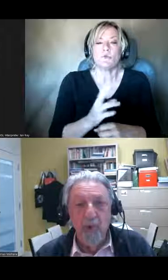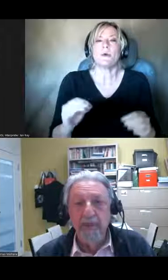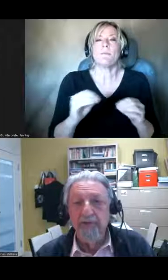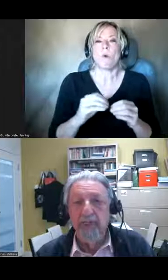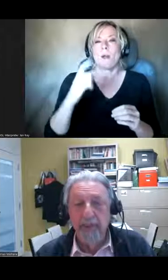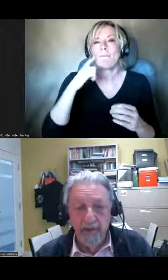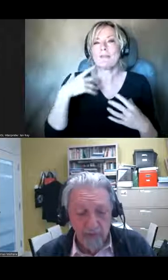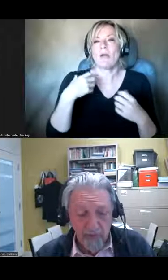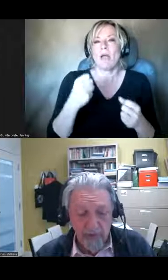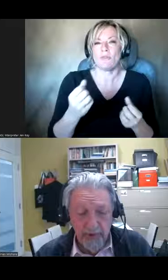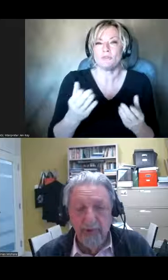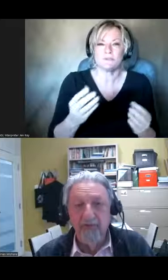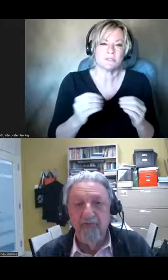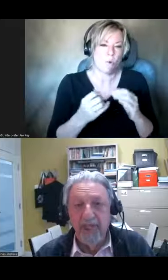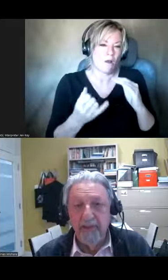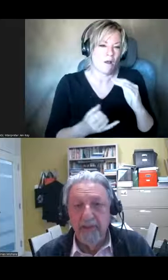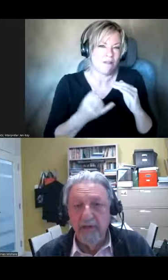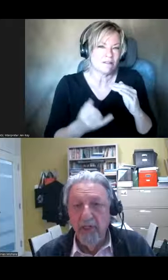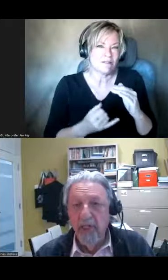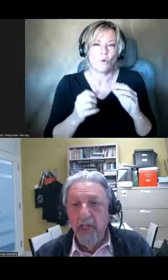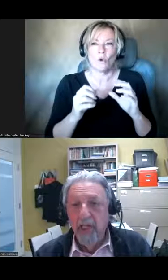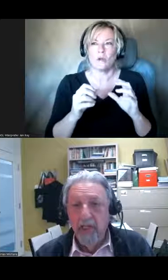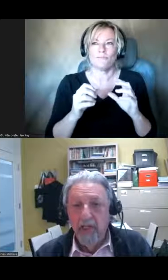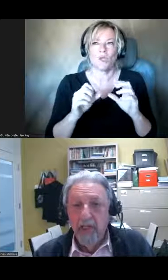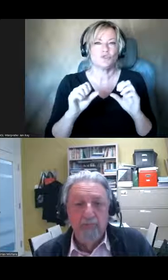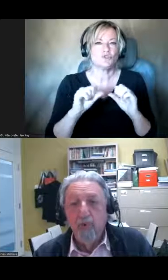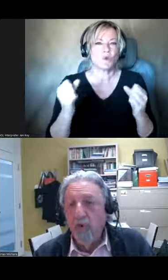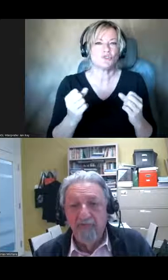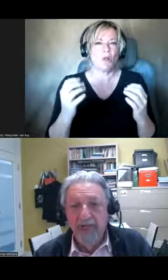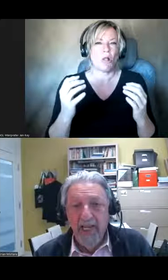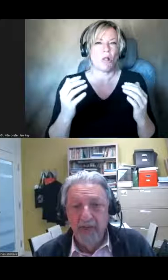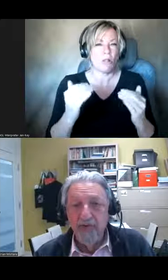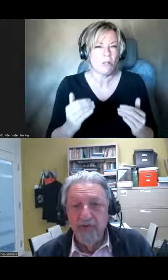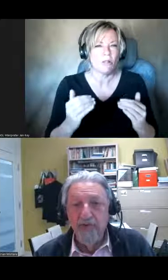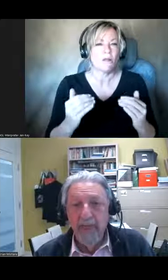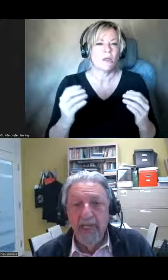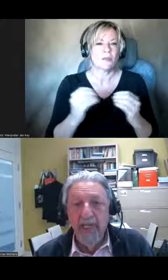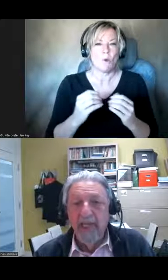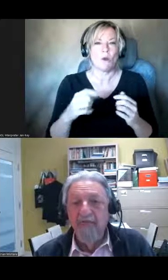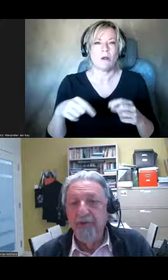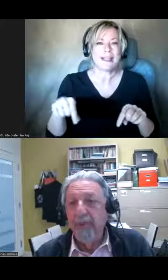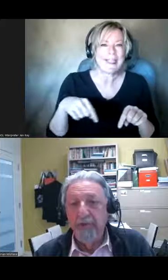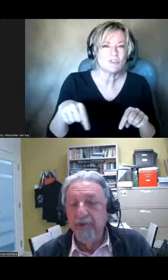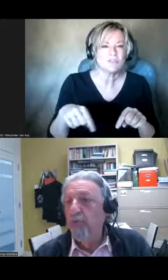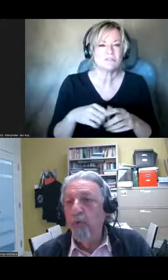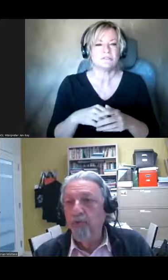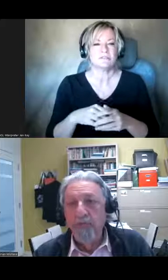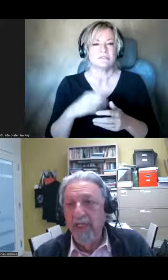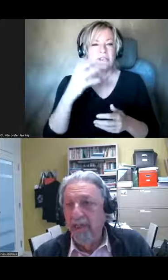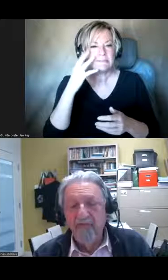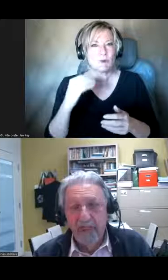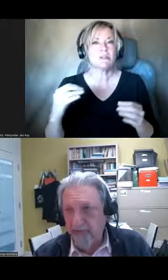be more isolated or socially disadvantaged, more often anxious, or may have experienced